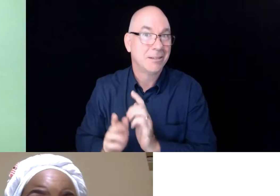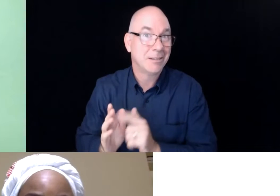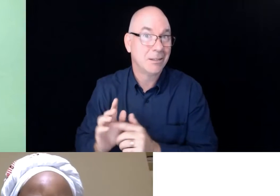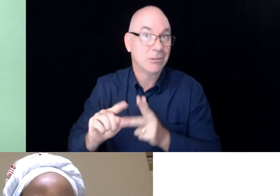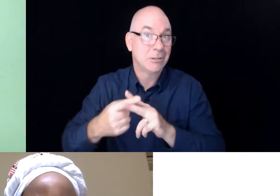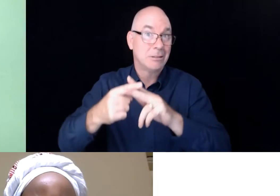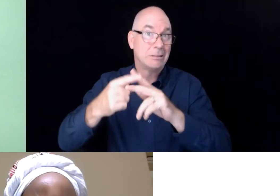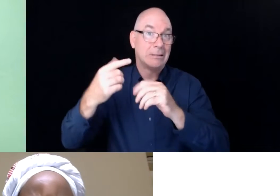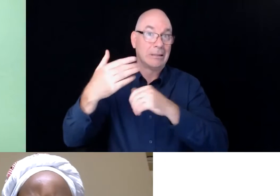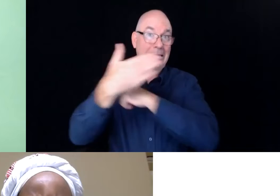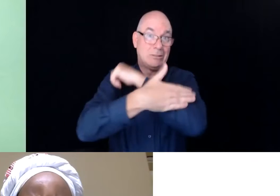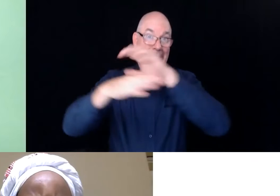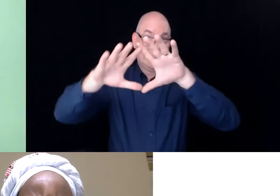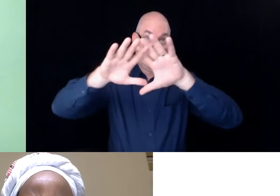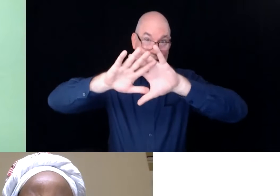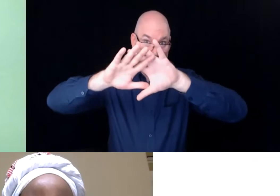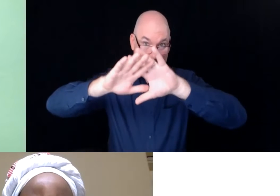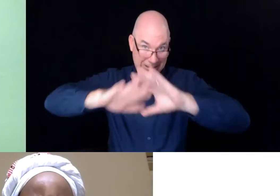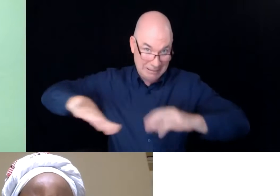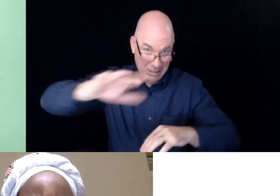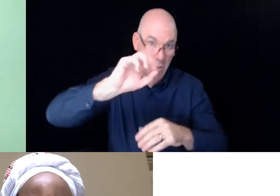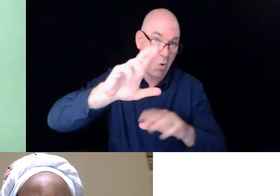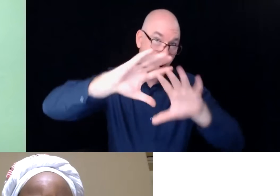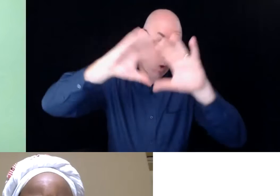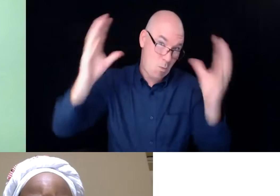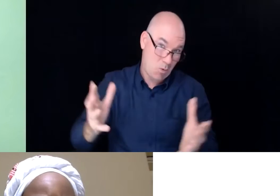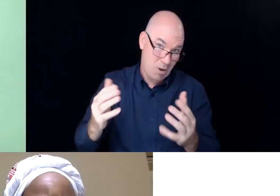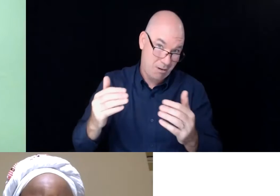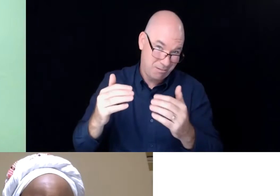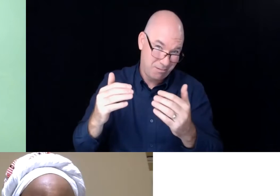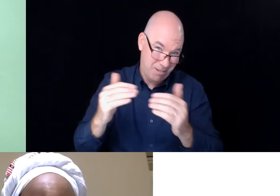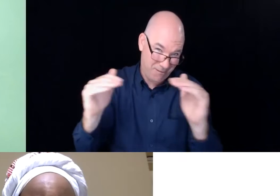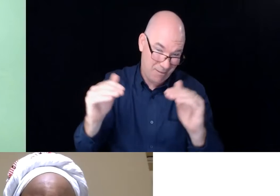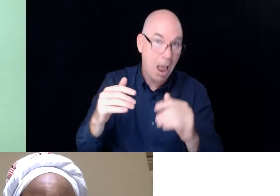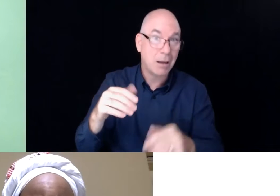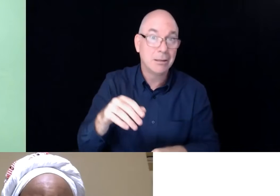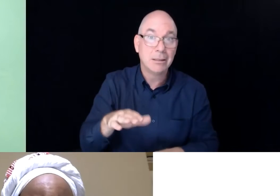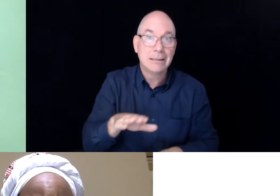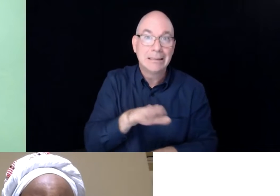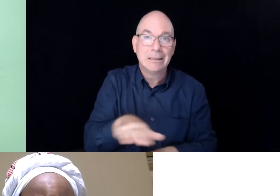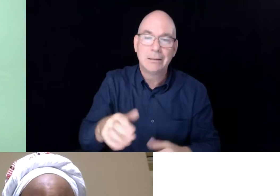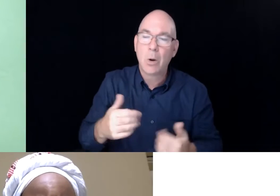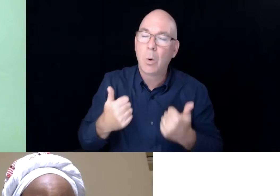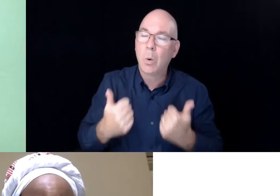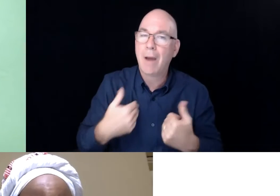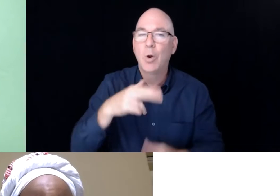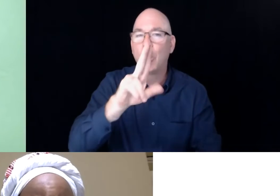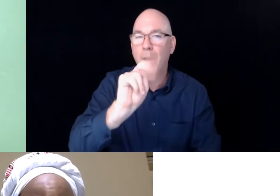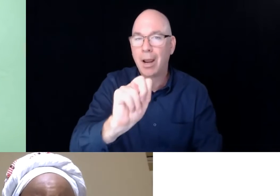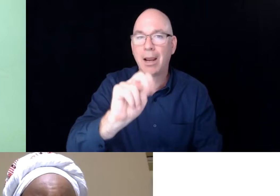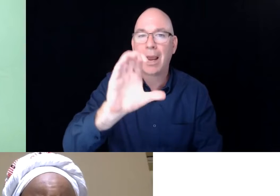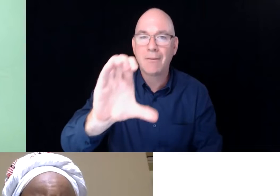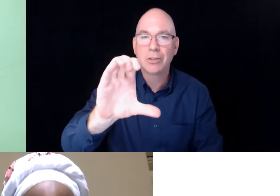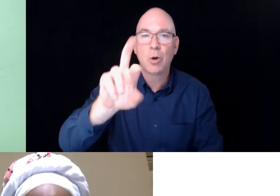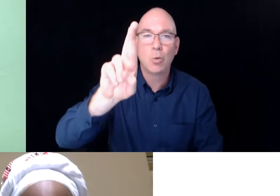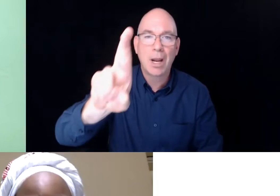level all the way to the global level. And for children, we are very blessed to have the UNCRC, the United Nations Convention on the Rights and the